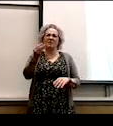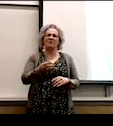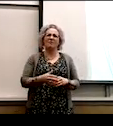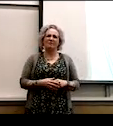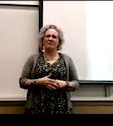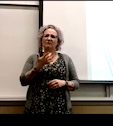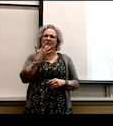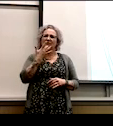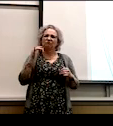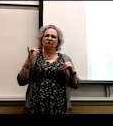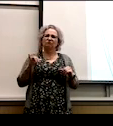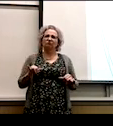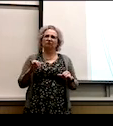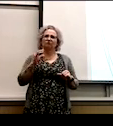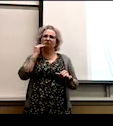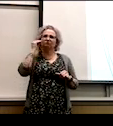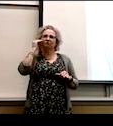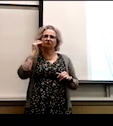room.